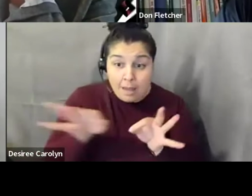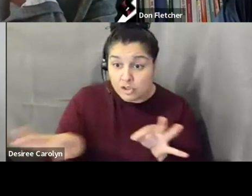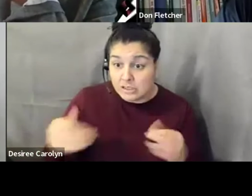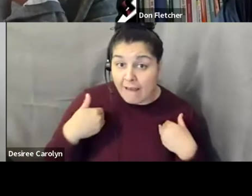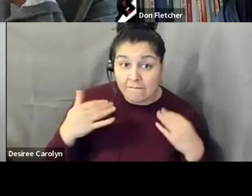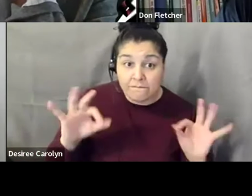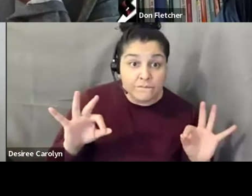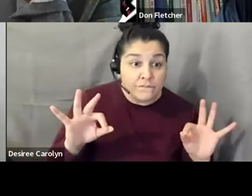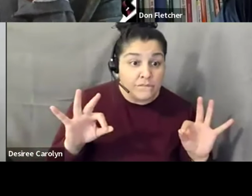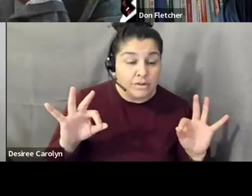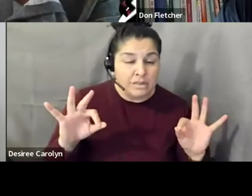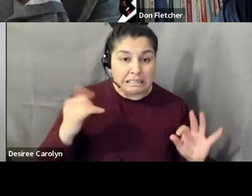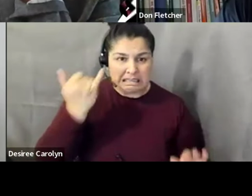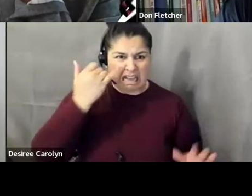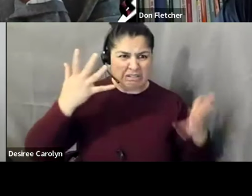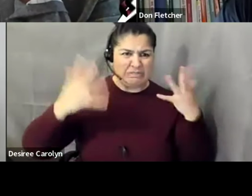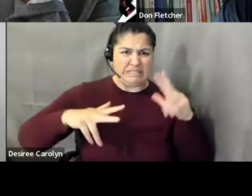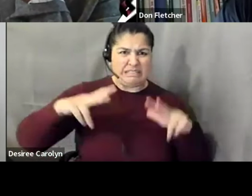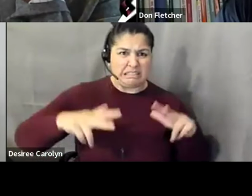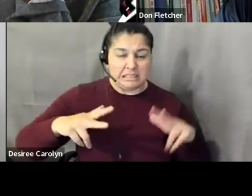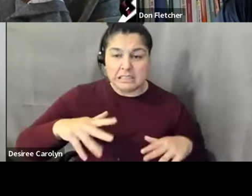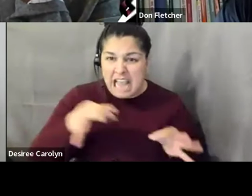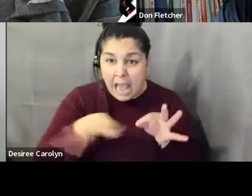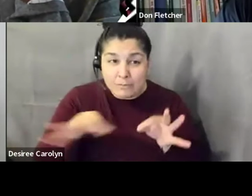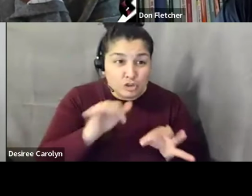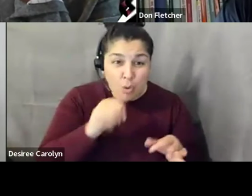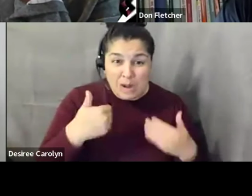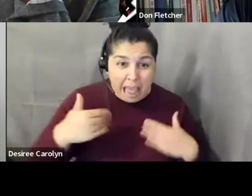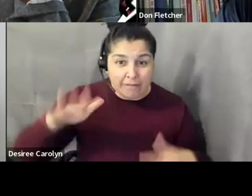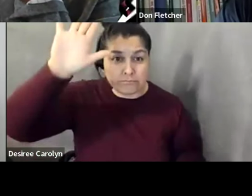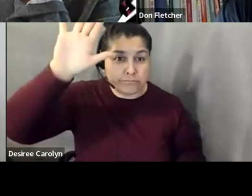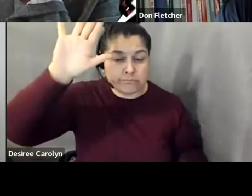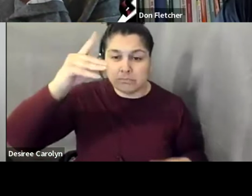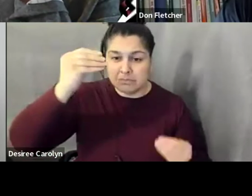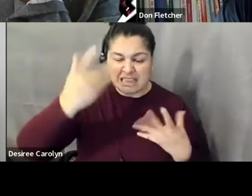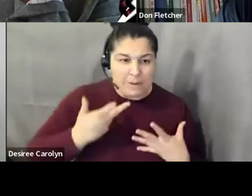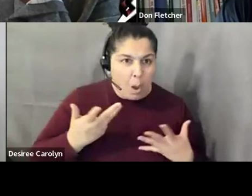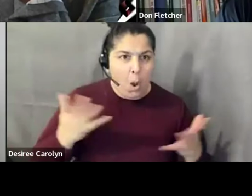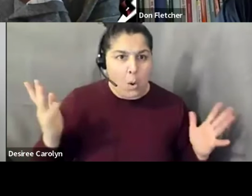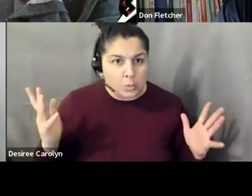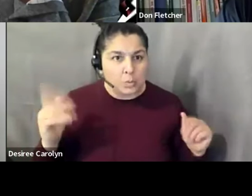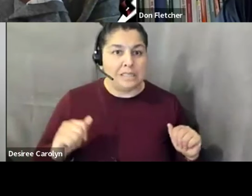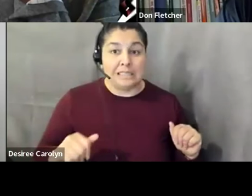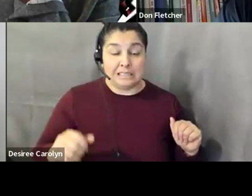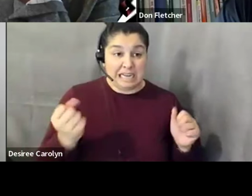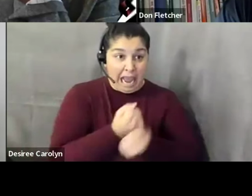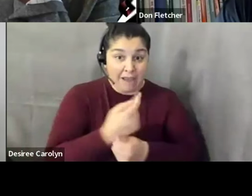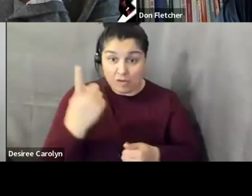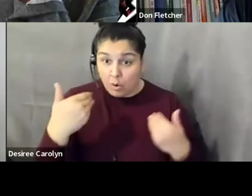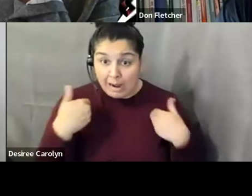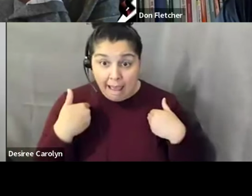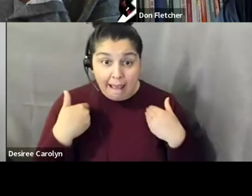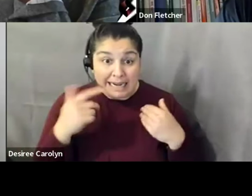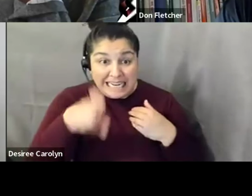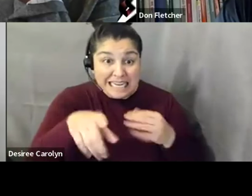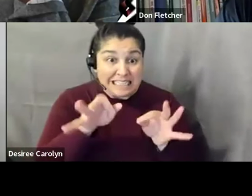If not, raise your hand or put it in chat. I need to go through all those things. Click on the, okay, great. And everyone who needs ASL has it, right?